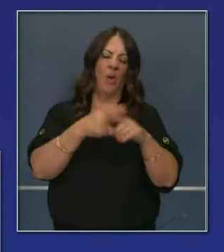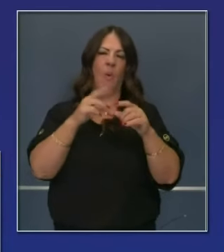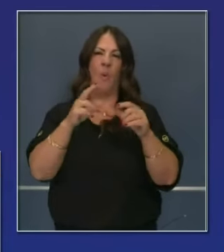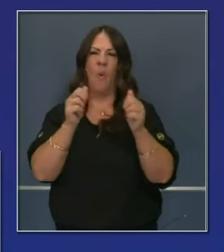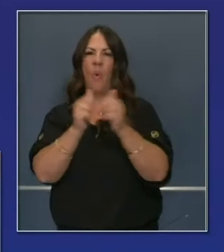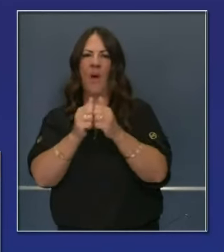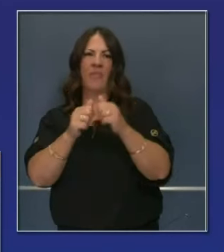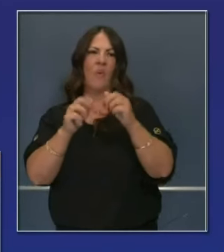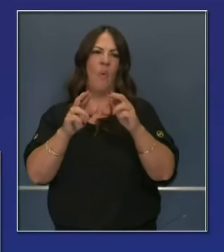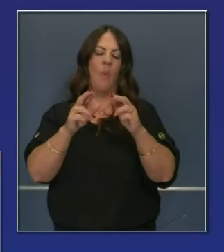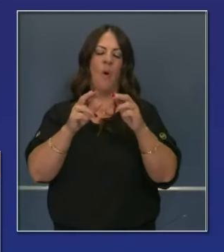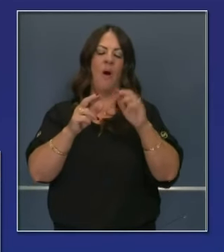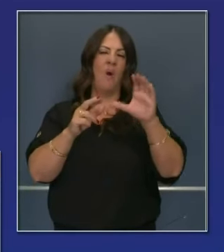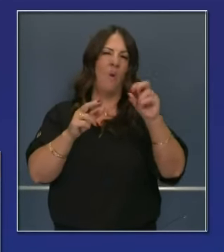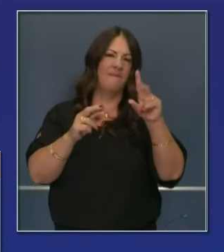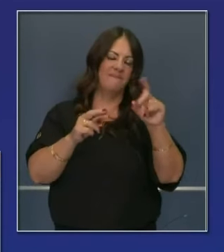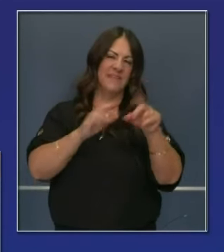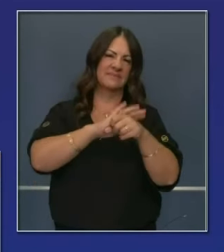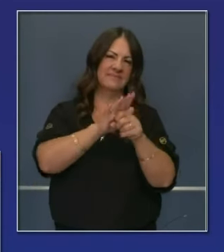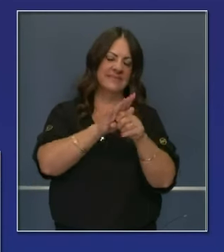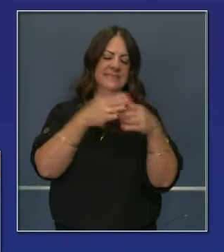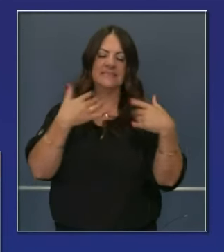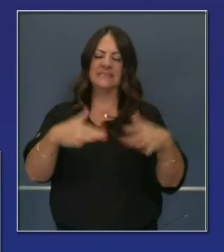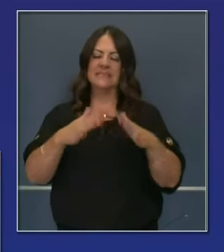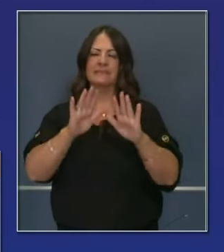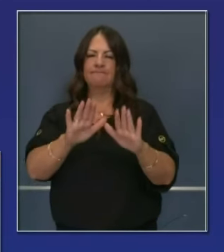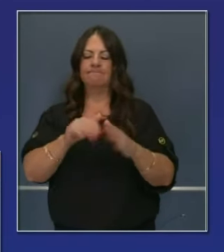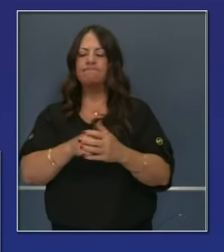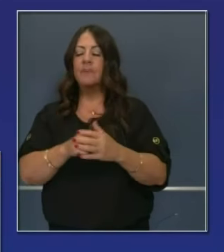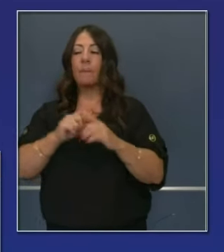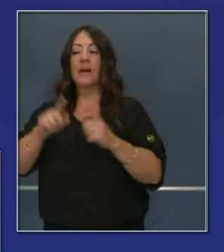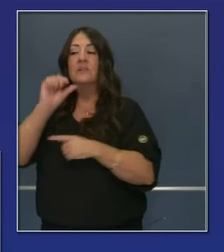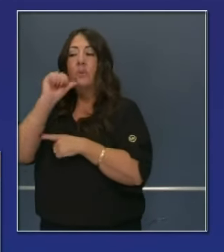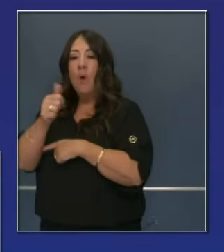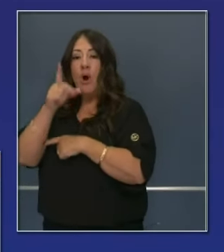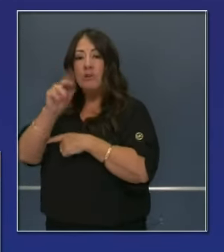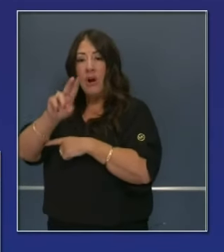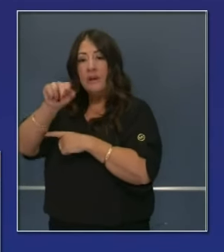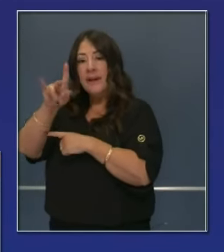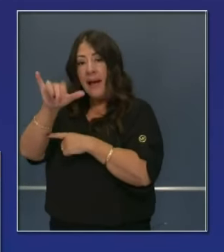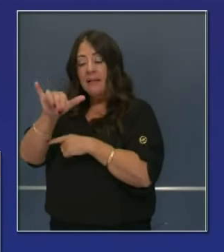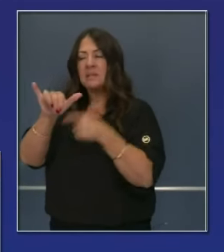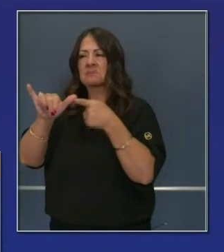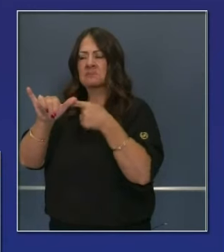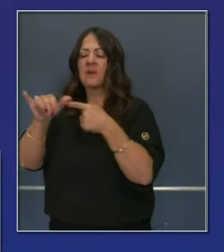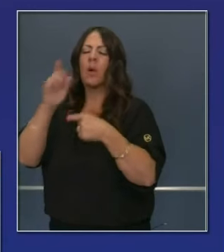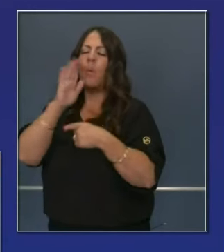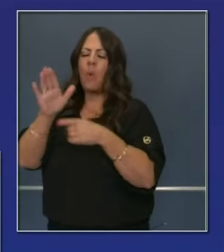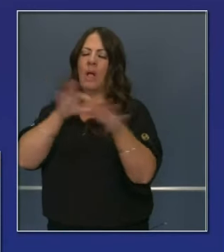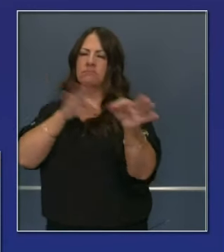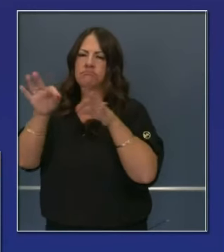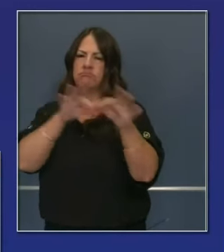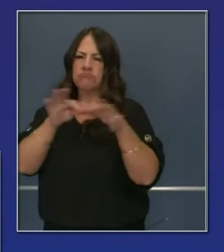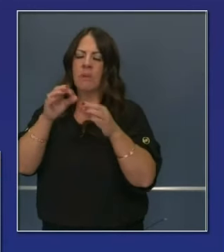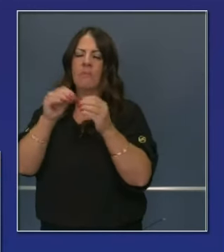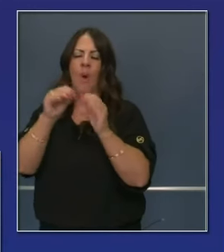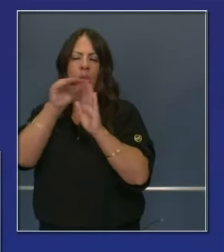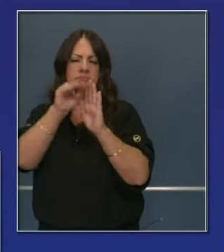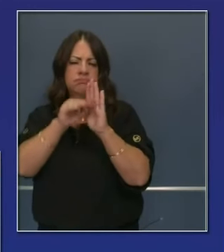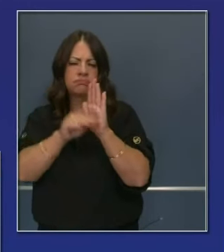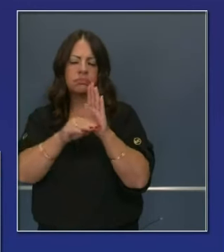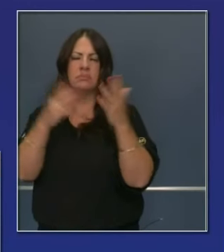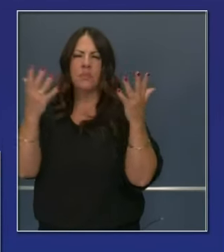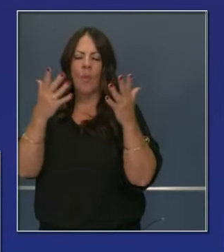that I know are eager to get guidelines. Tomorrow, Dr. Galley will update you on some of those industries and guidelines, including